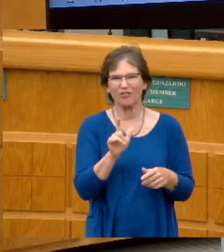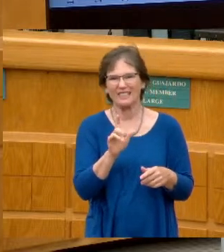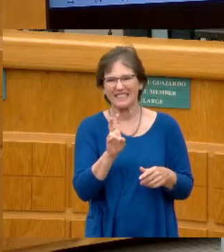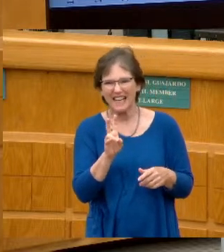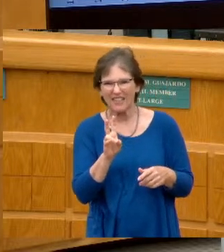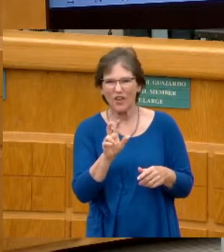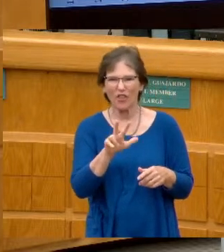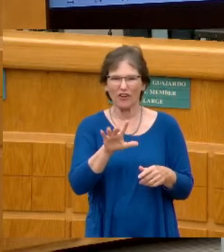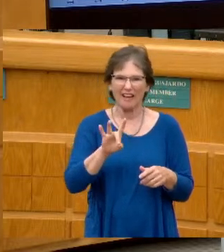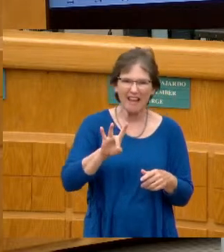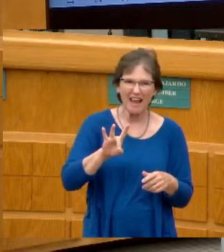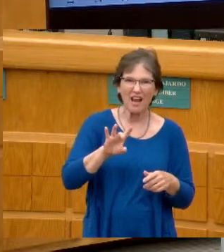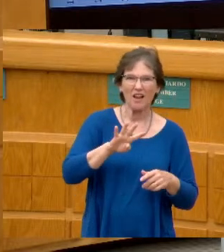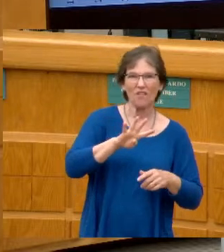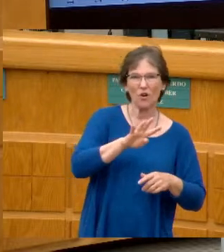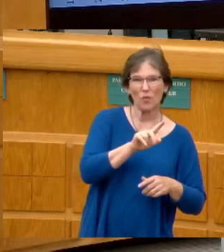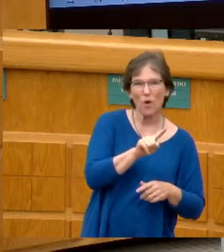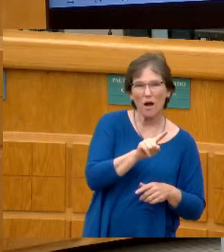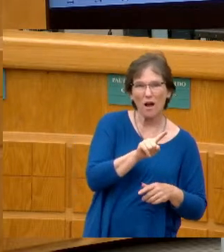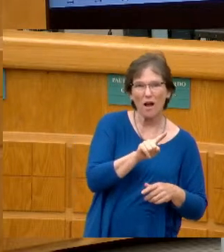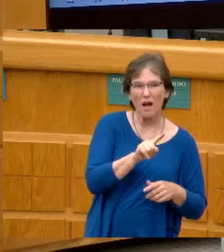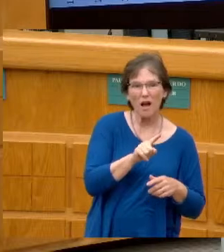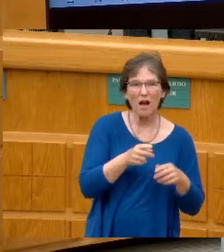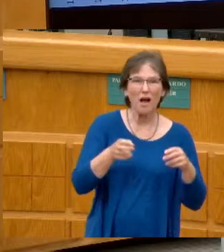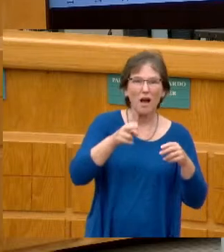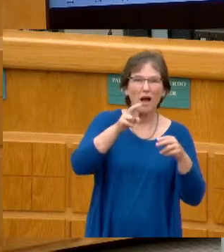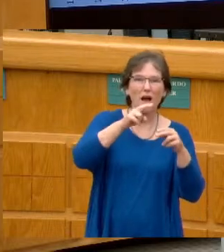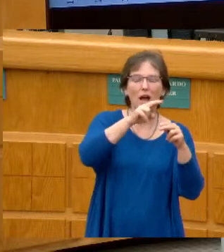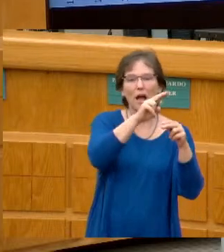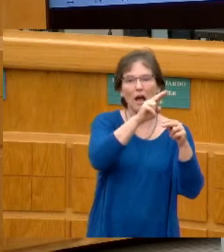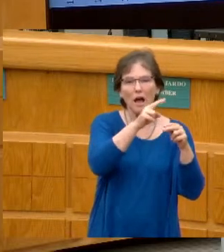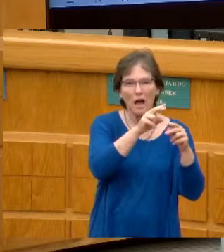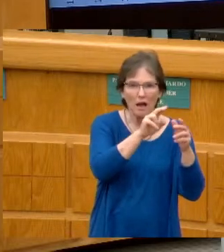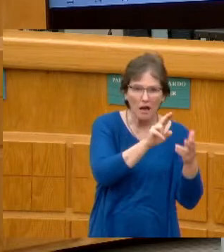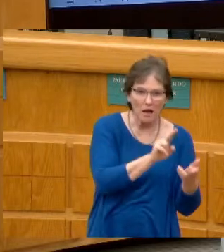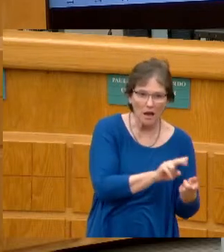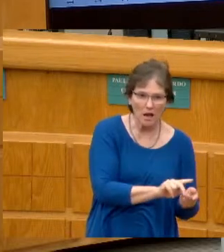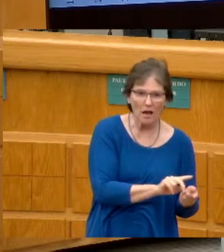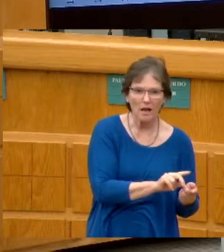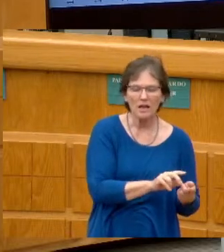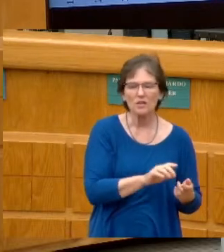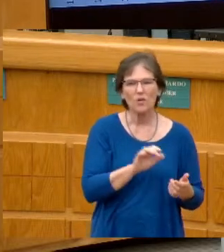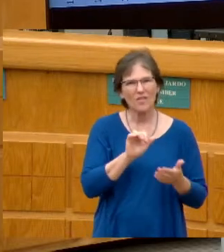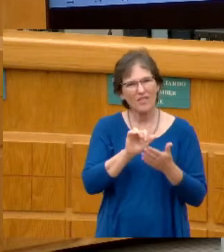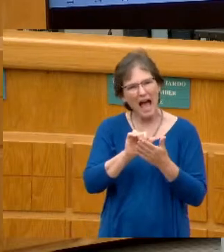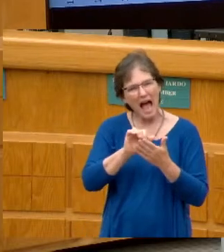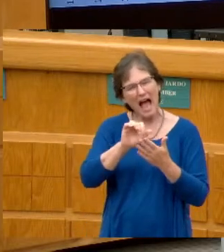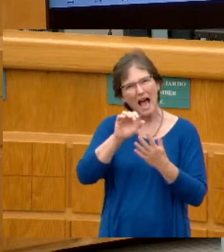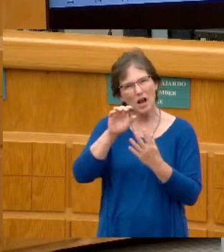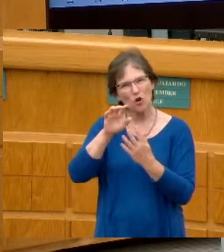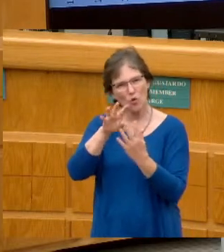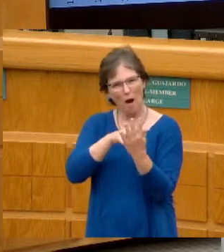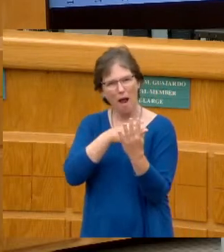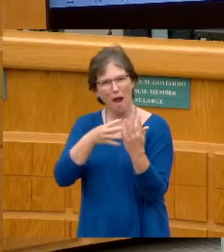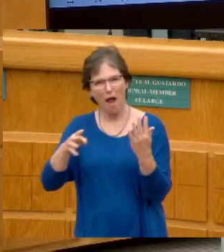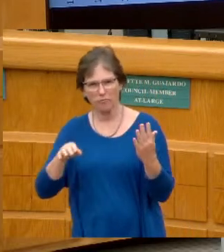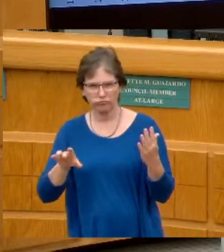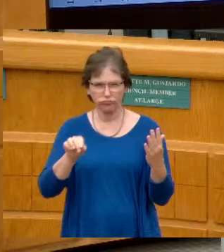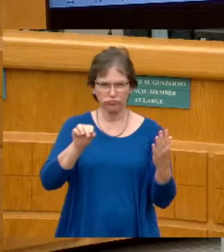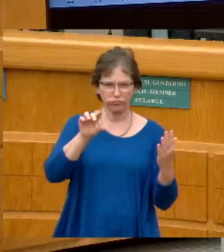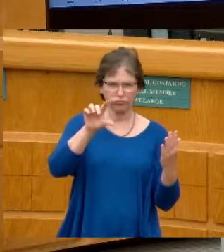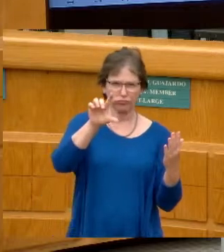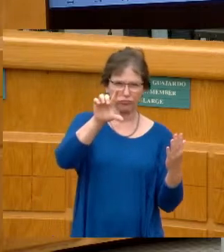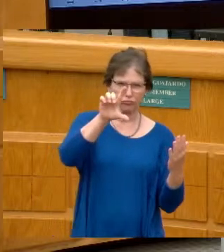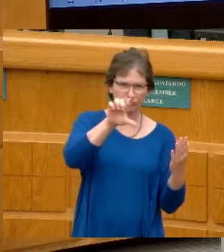the last 2 weeks. So starting in October the 14th, 2020, all the way to the far end, you see 6 cases, and